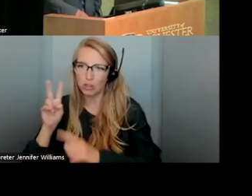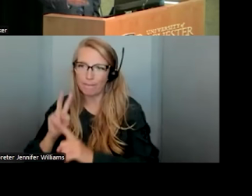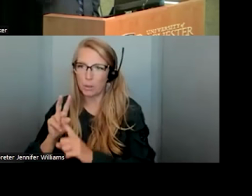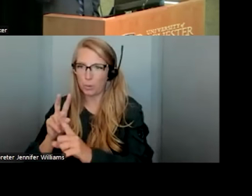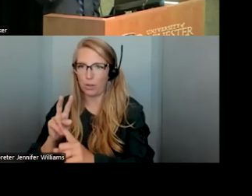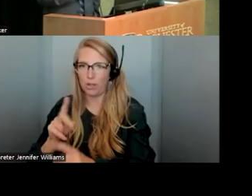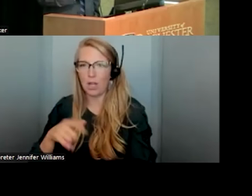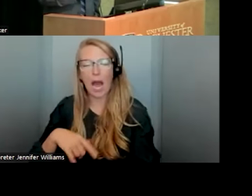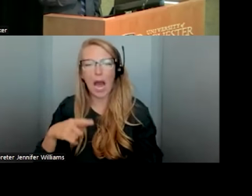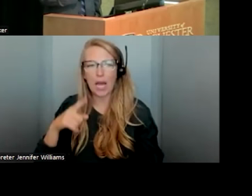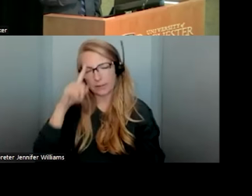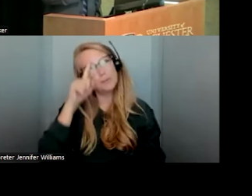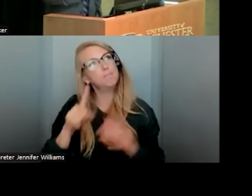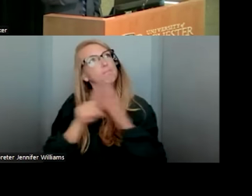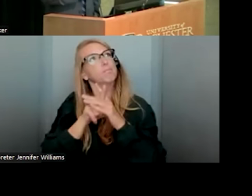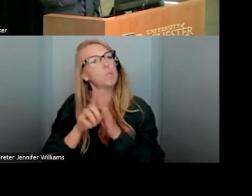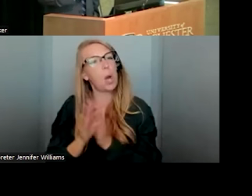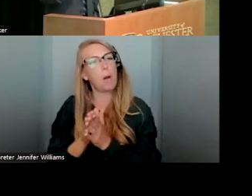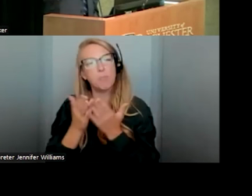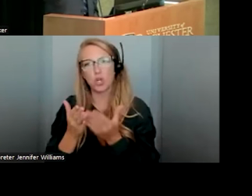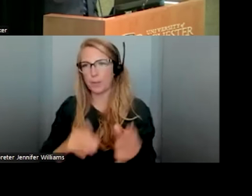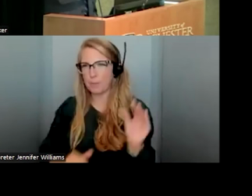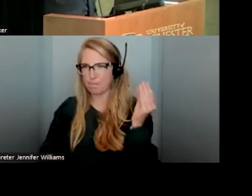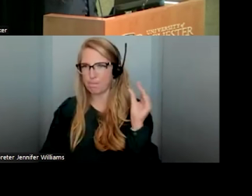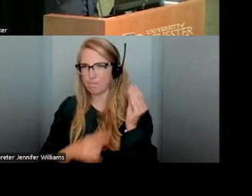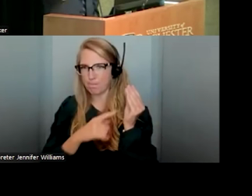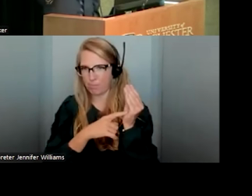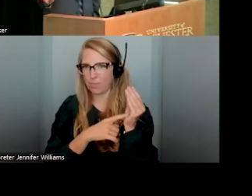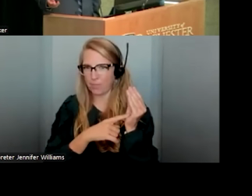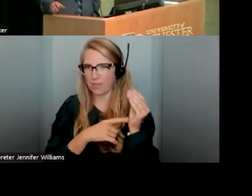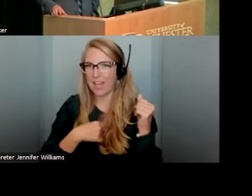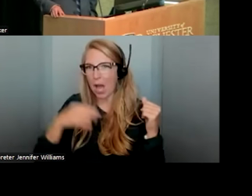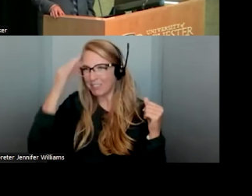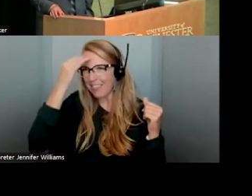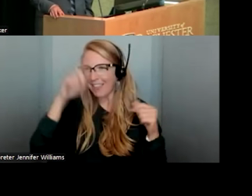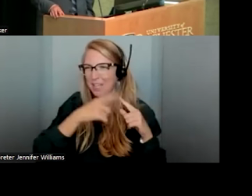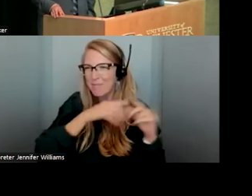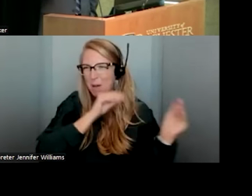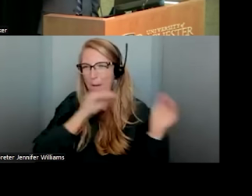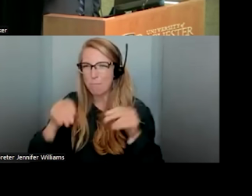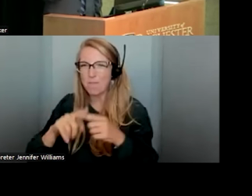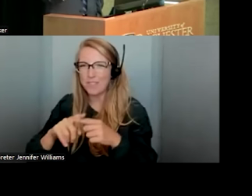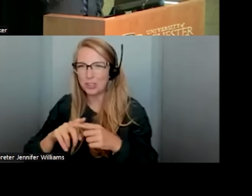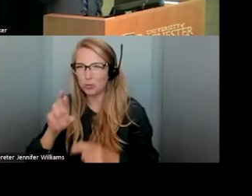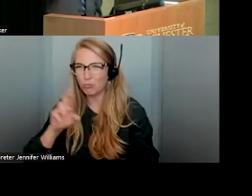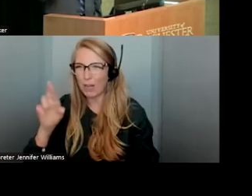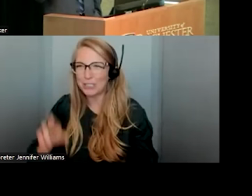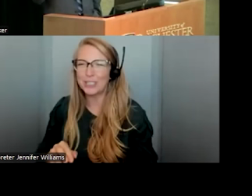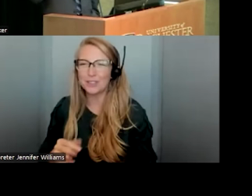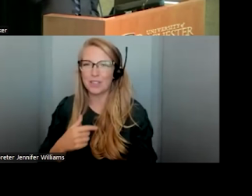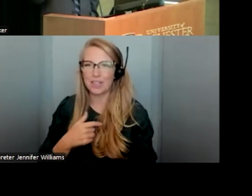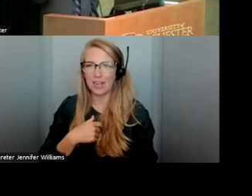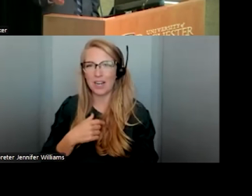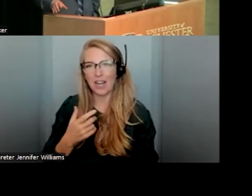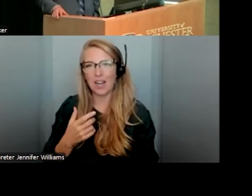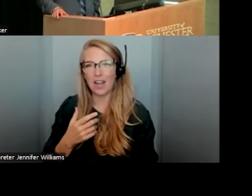that a friend of mine gave it to me when I was actually thinking about coming to Rochester. I was really torn. I was pretty happy